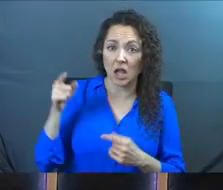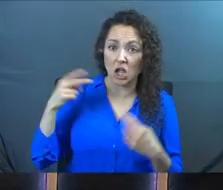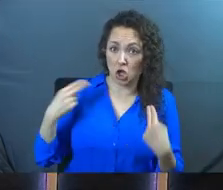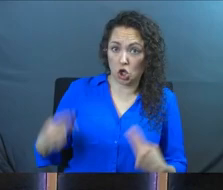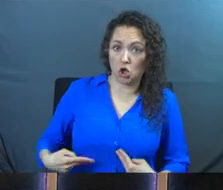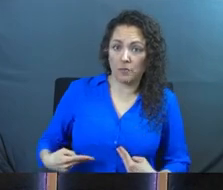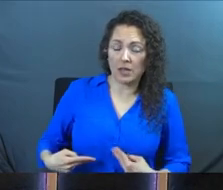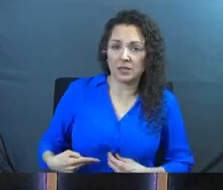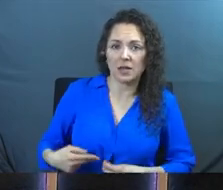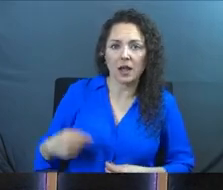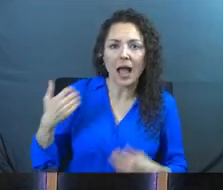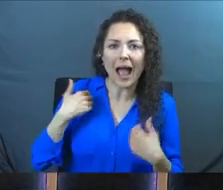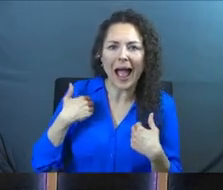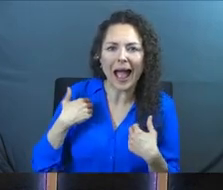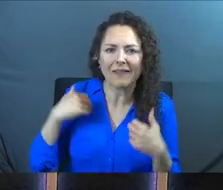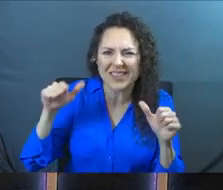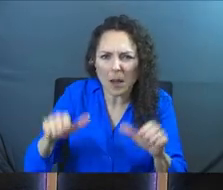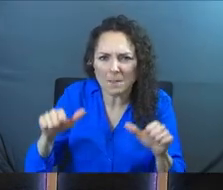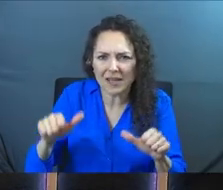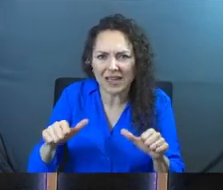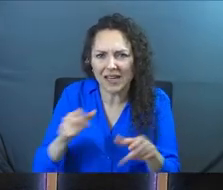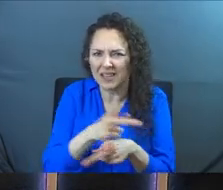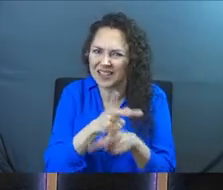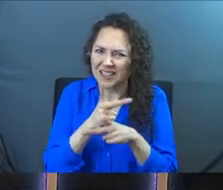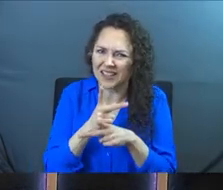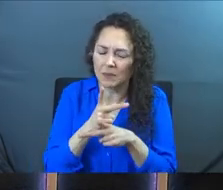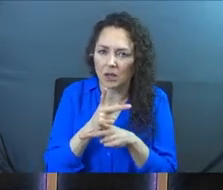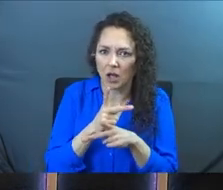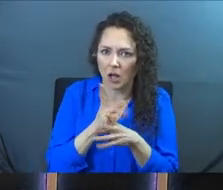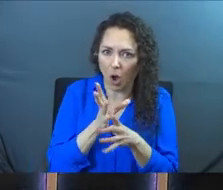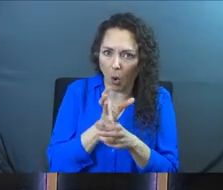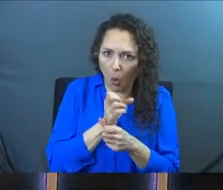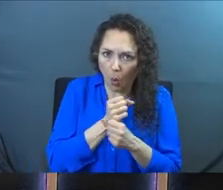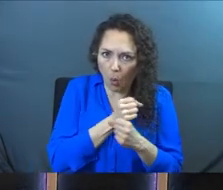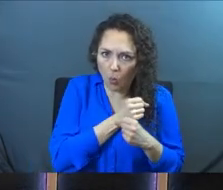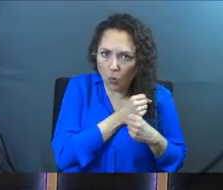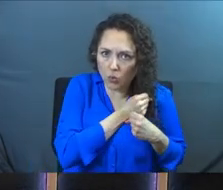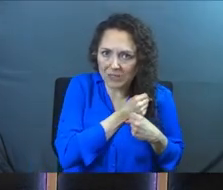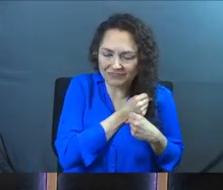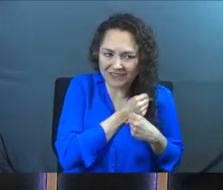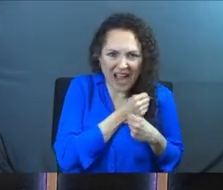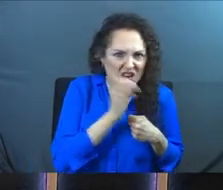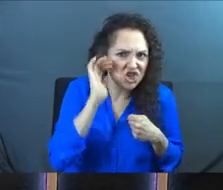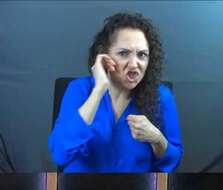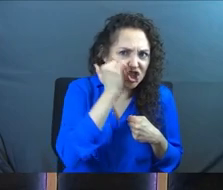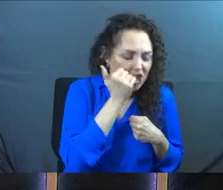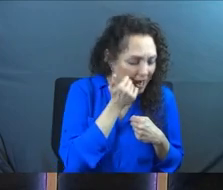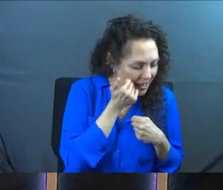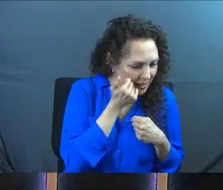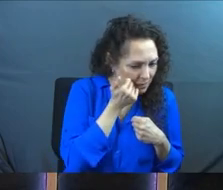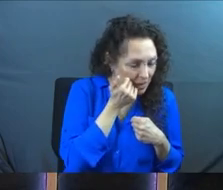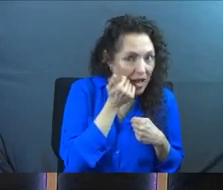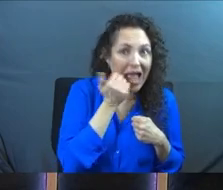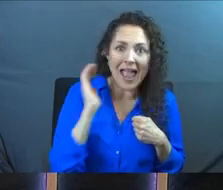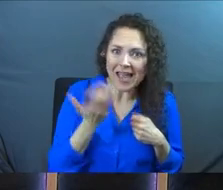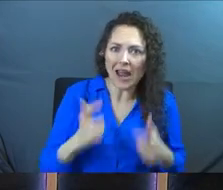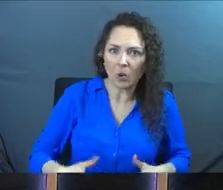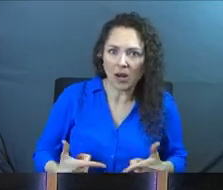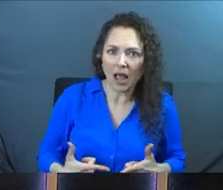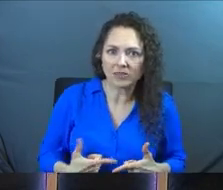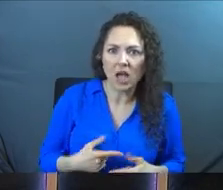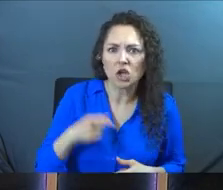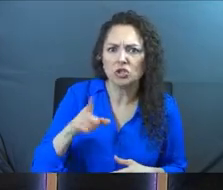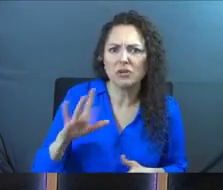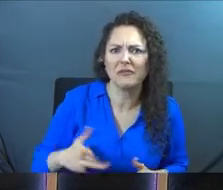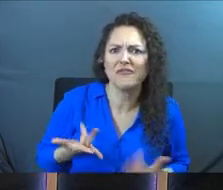this natural tendency to just keep a hold of shame and guilt in our lives. And when we mess up, we feel like we've messed up and we've got to